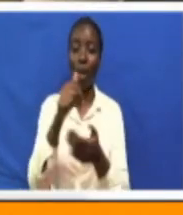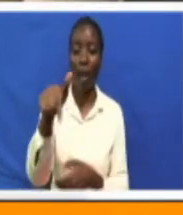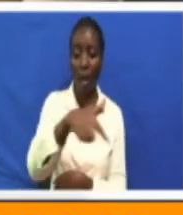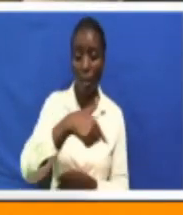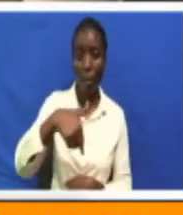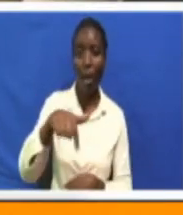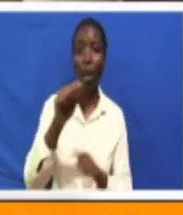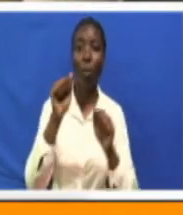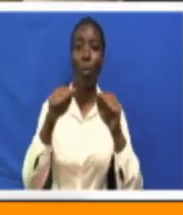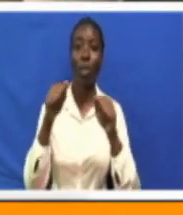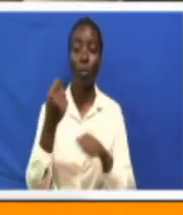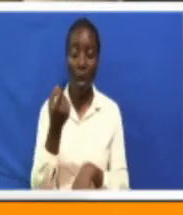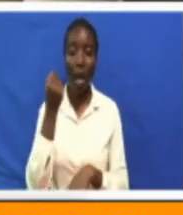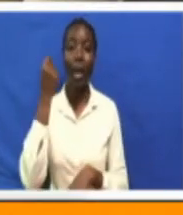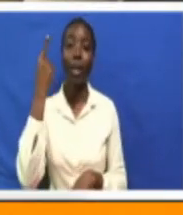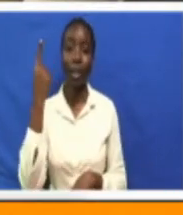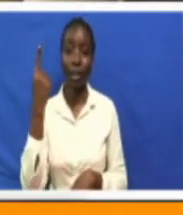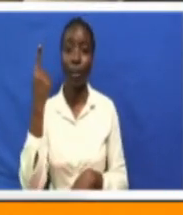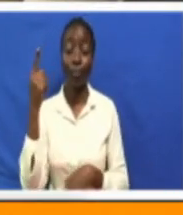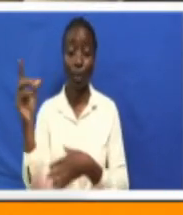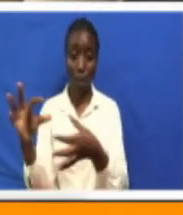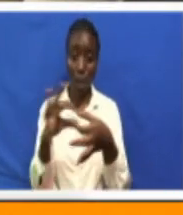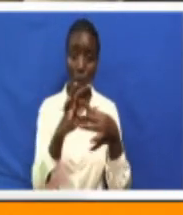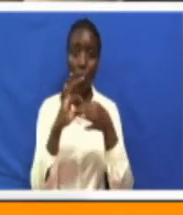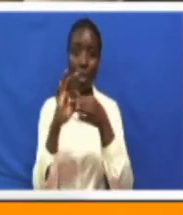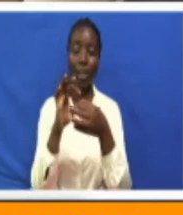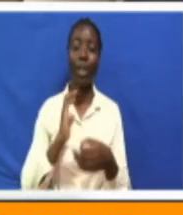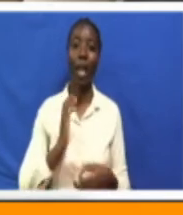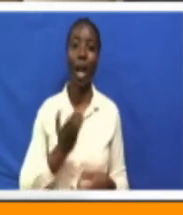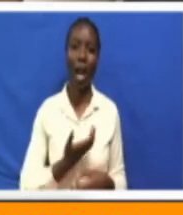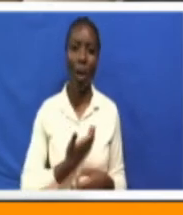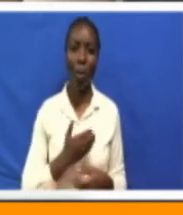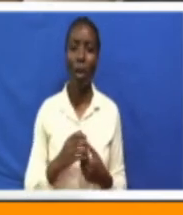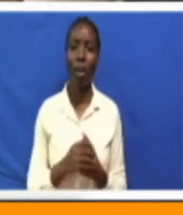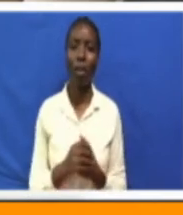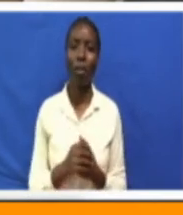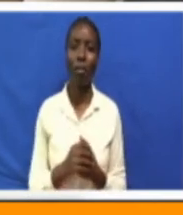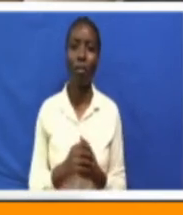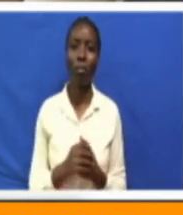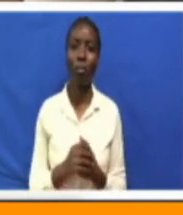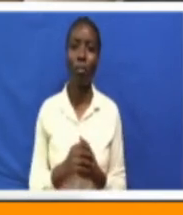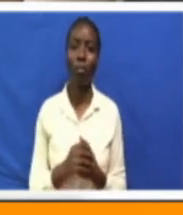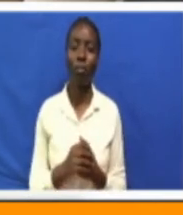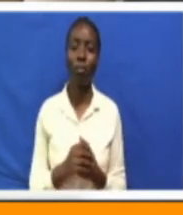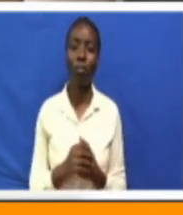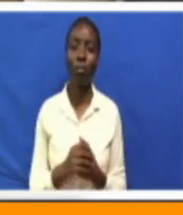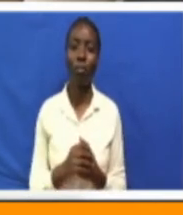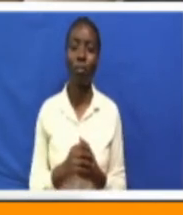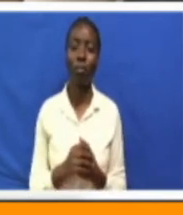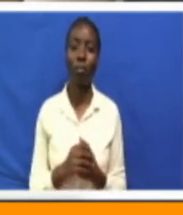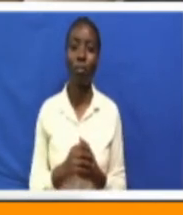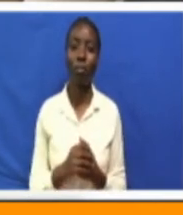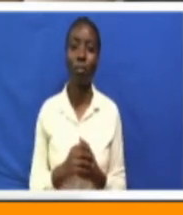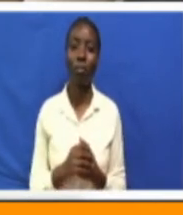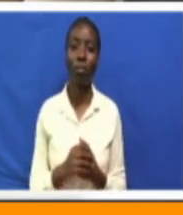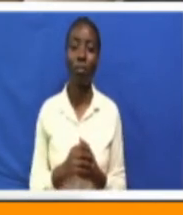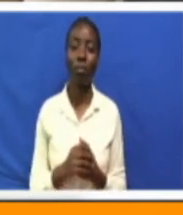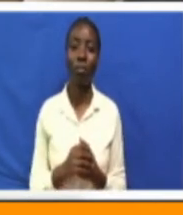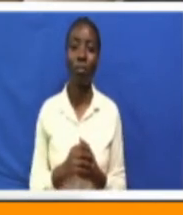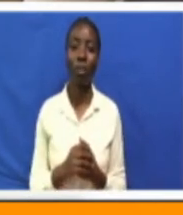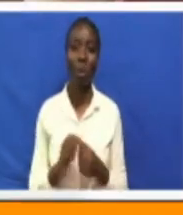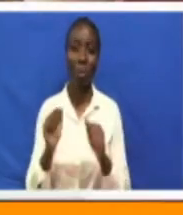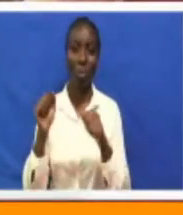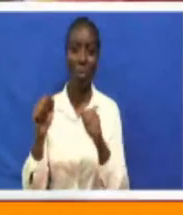to understand that our Unity is not a superficial passing Unity prone to easy